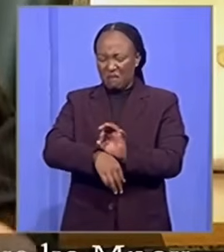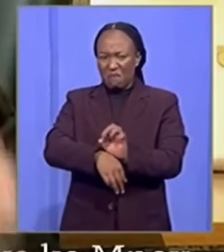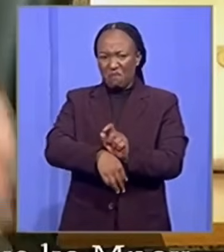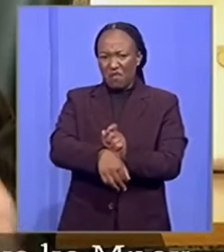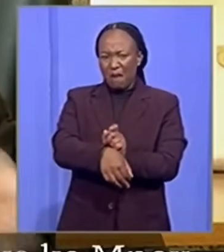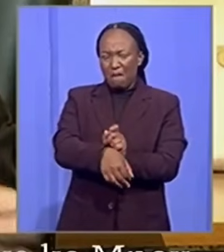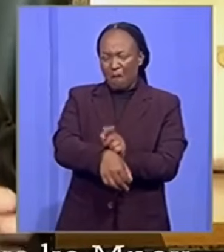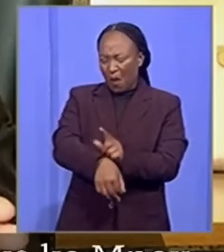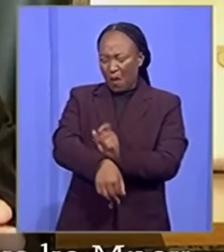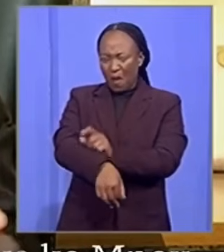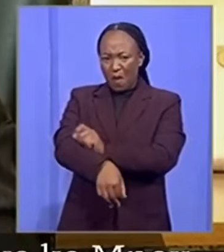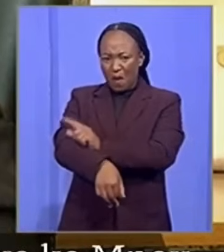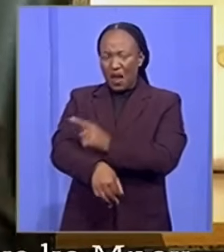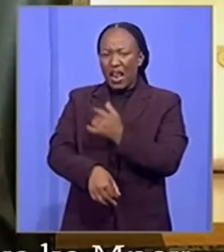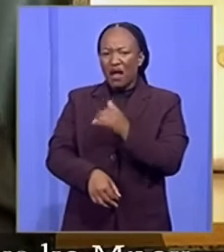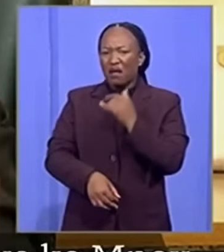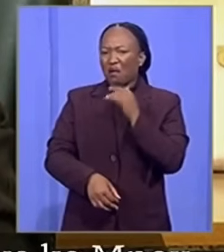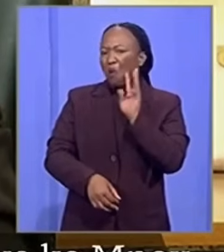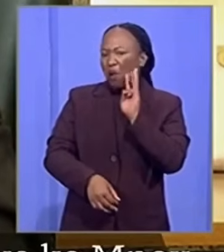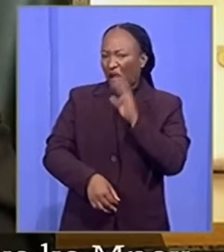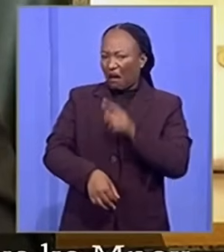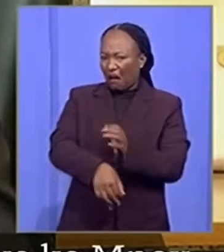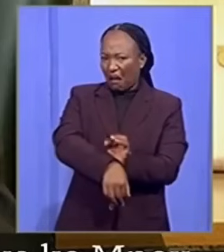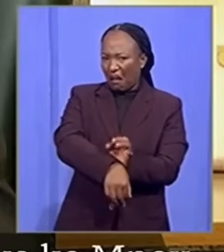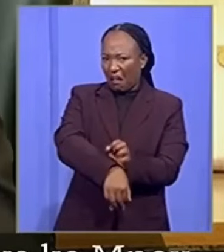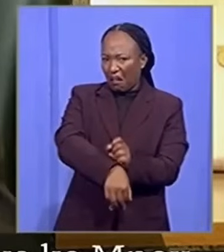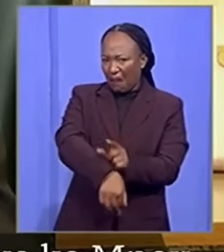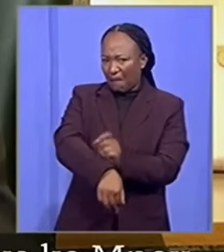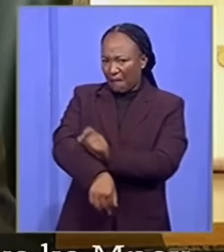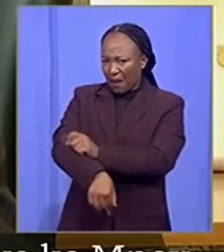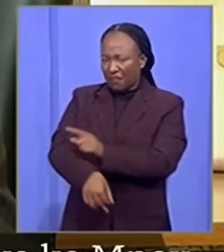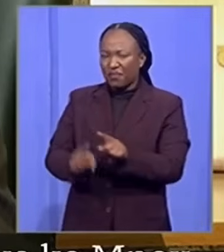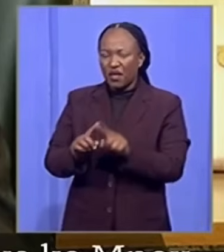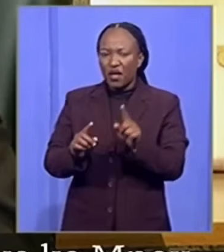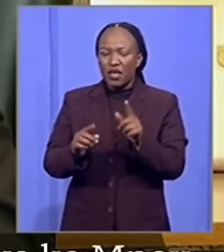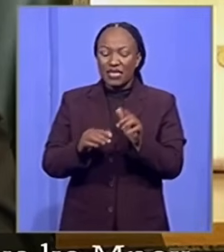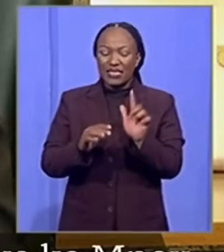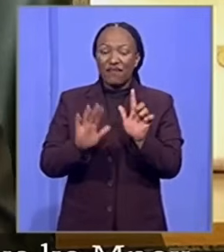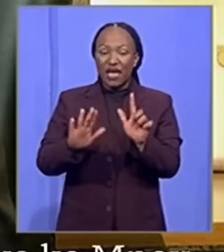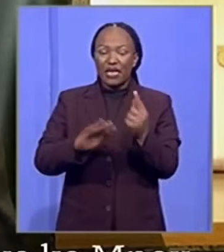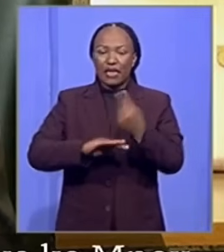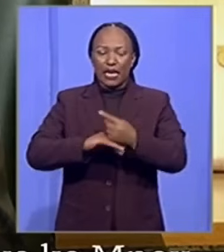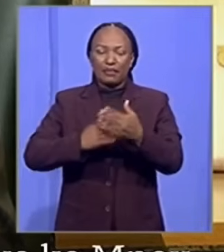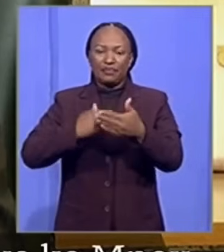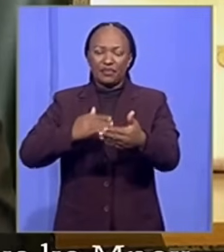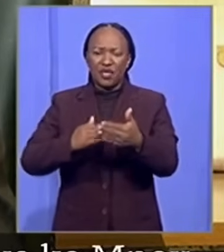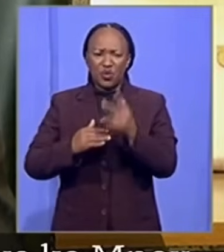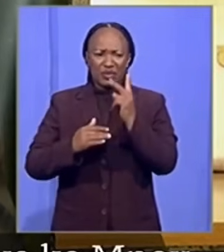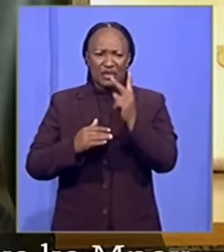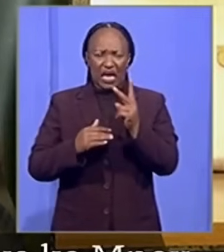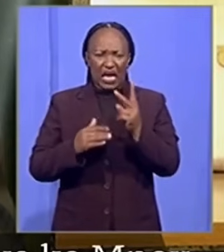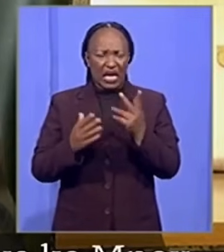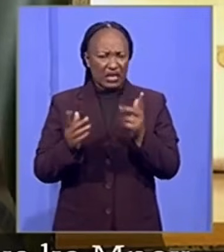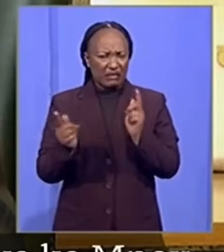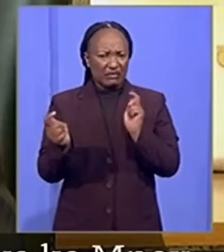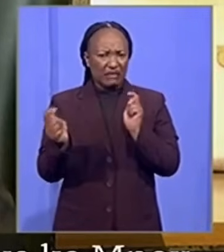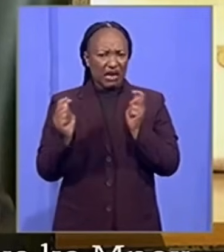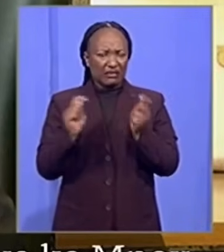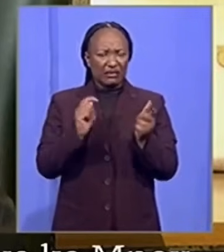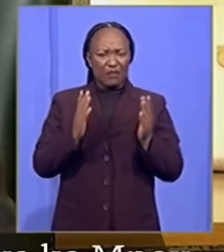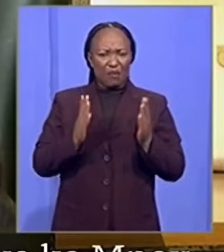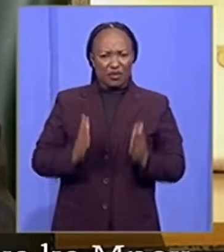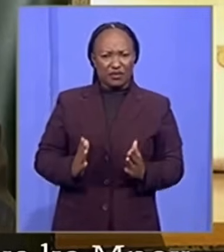period becomes important. In the 7 days, that's where you start to see these changes, and during that time, that is where we encourage